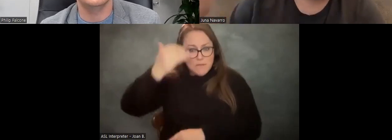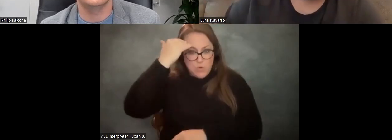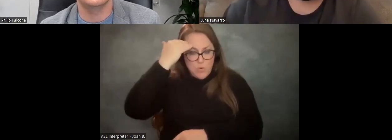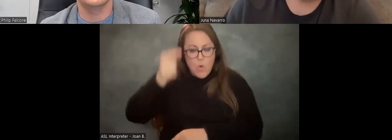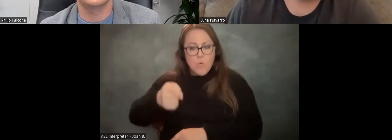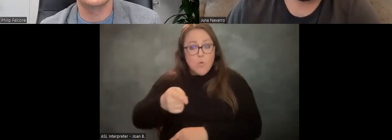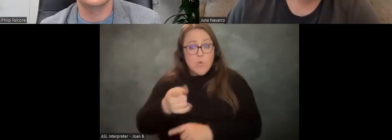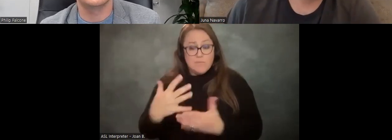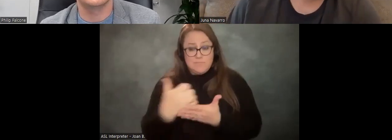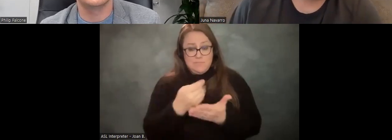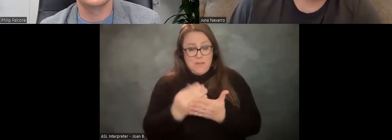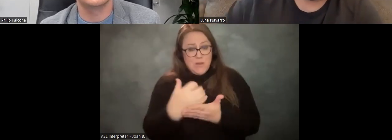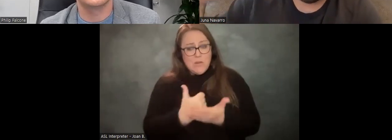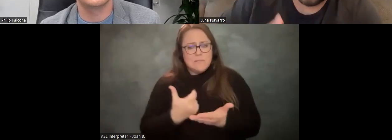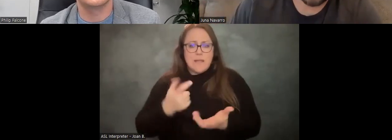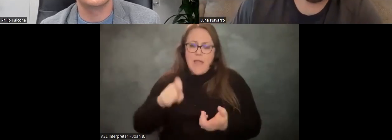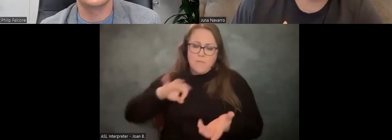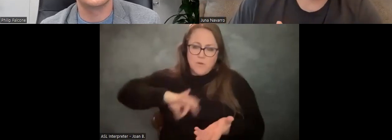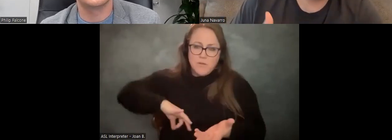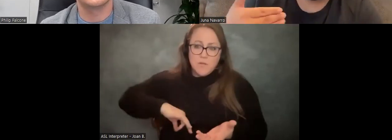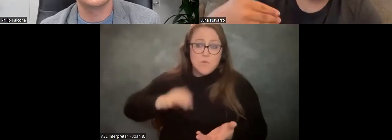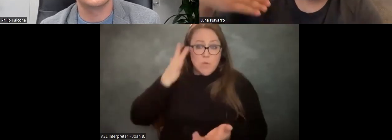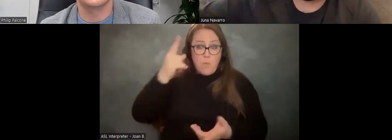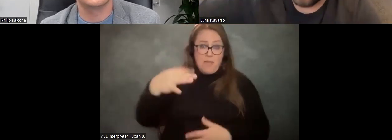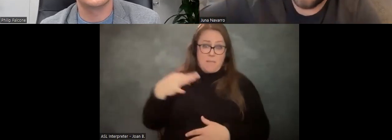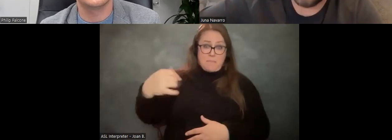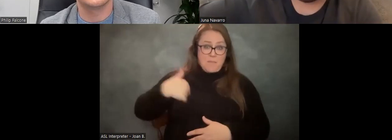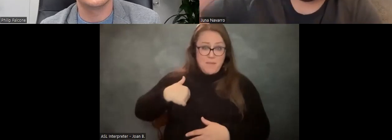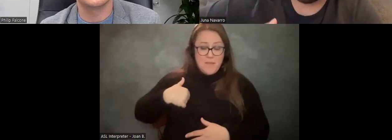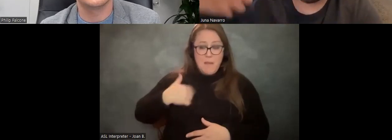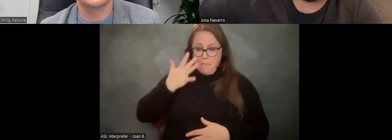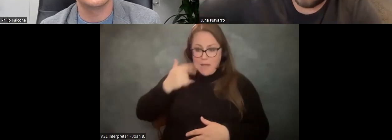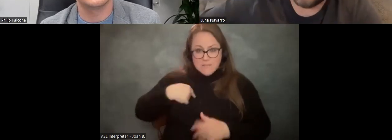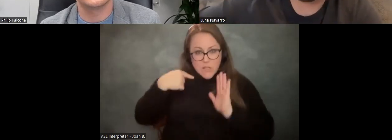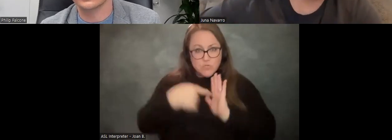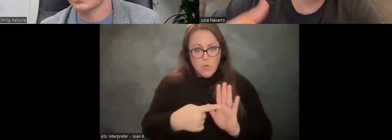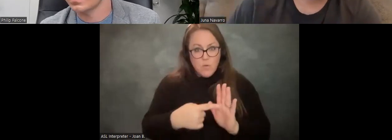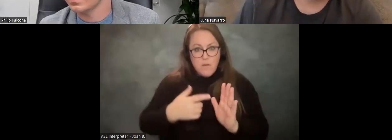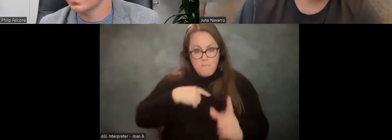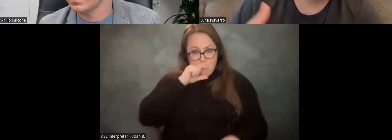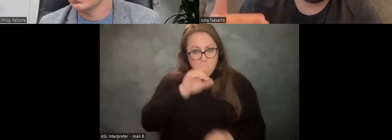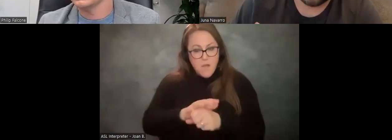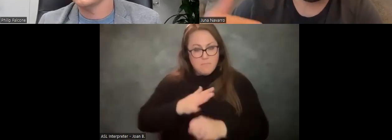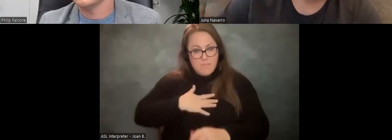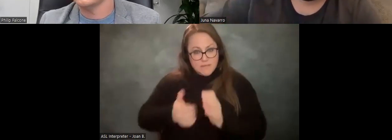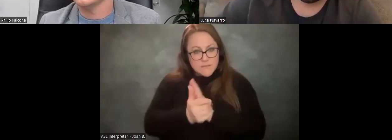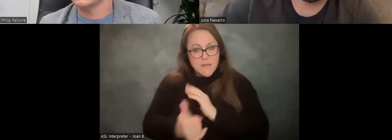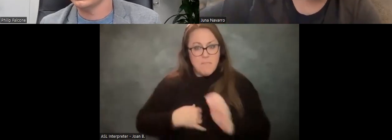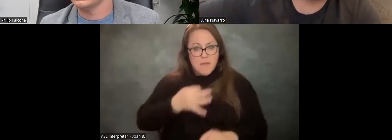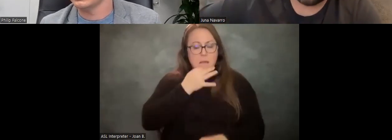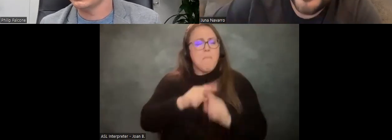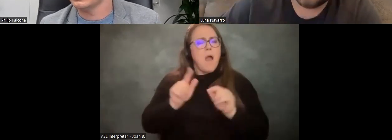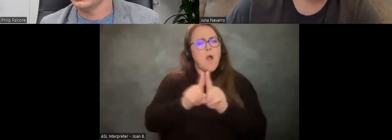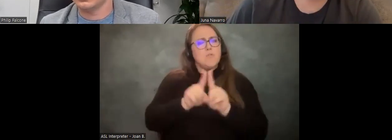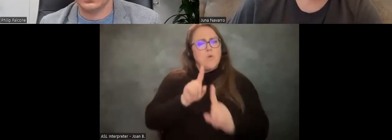earnings that we win as well. So why do I get chosen? Not only do I perform what I promised, I also learn about the institution